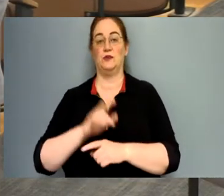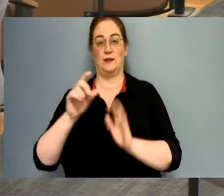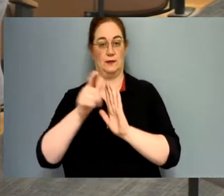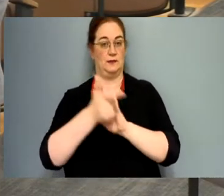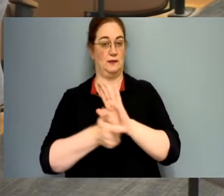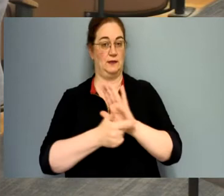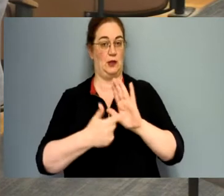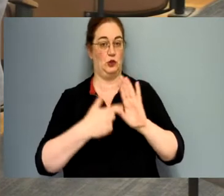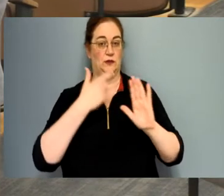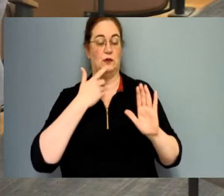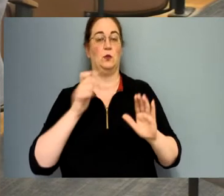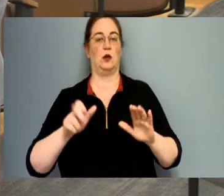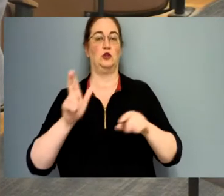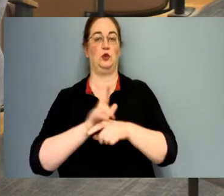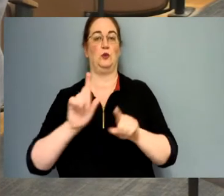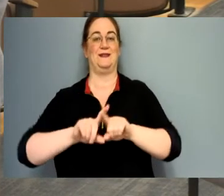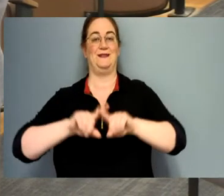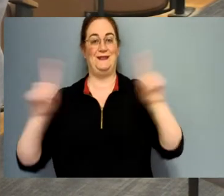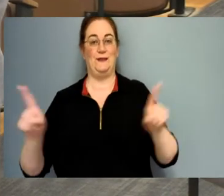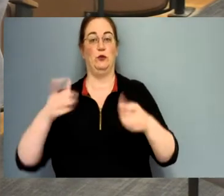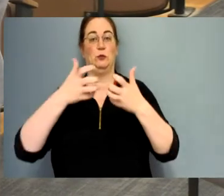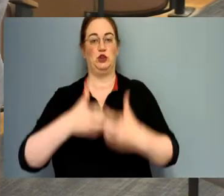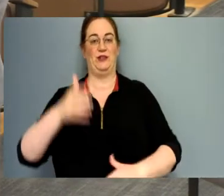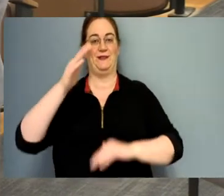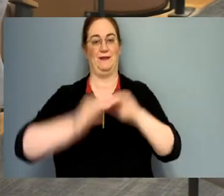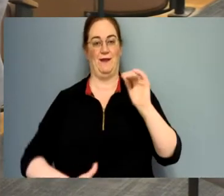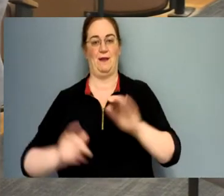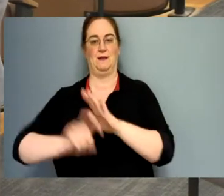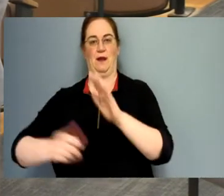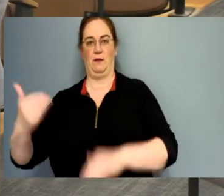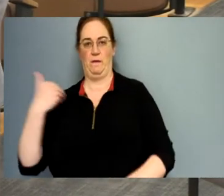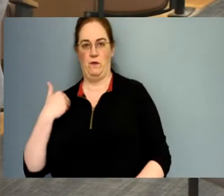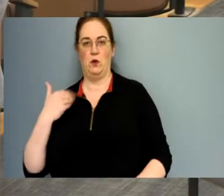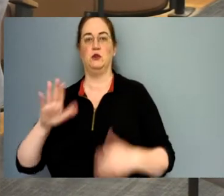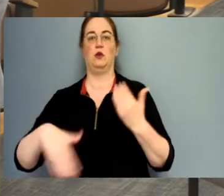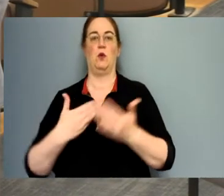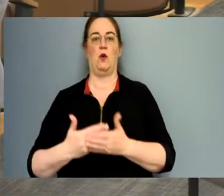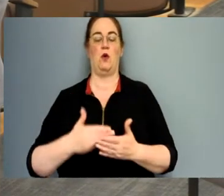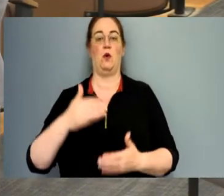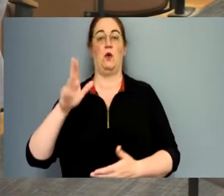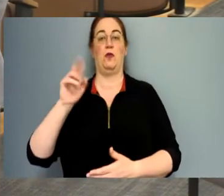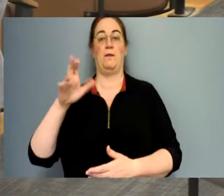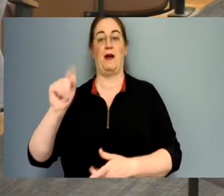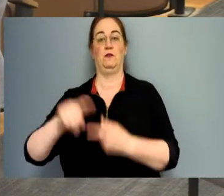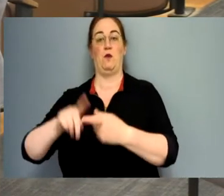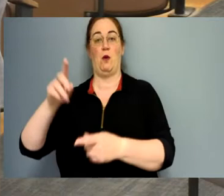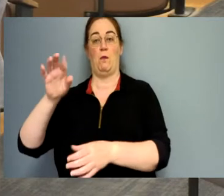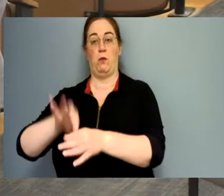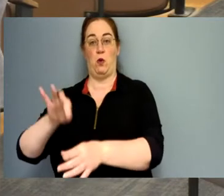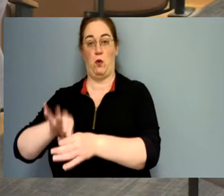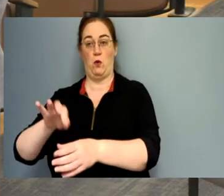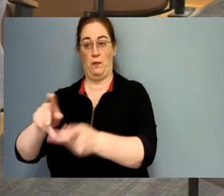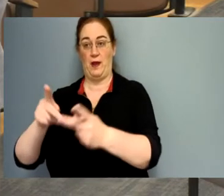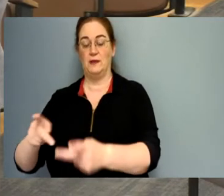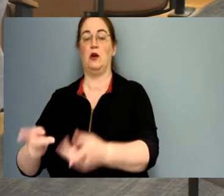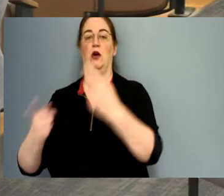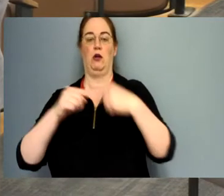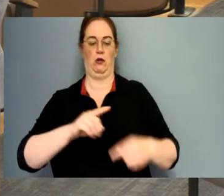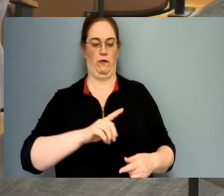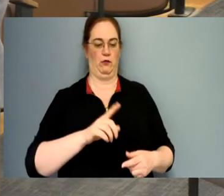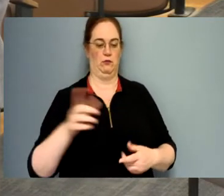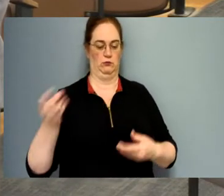to go use different machines than they were previously scanned on. So all of the ballots from the polling places are being scanned on our central